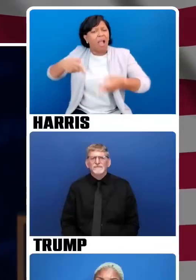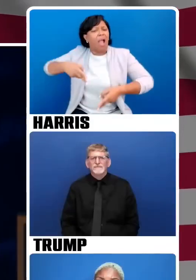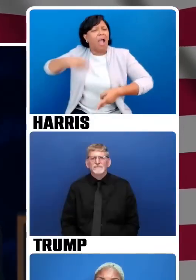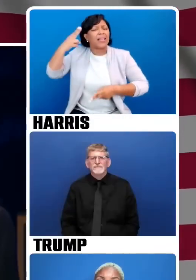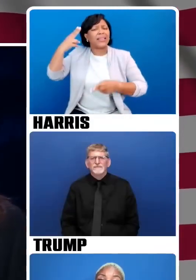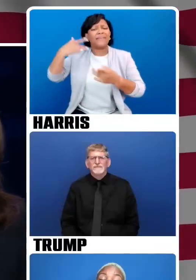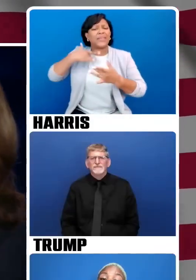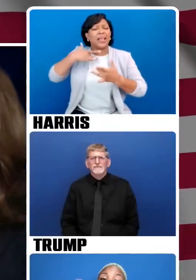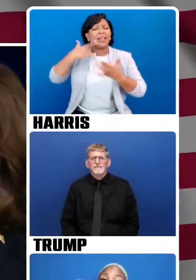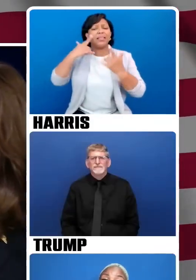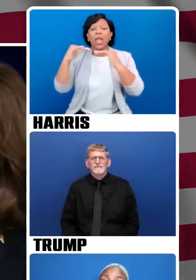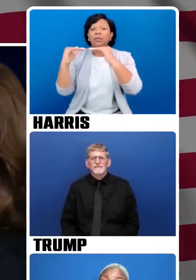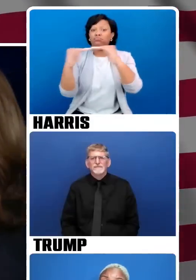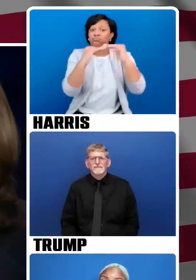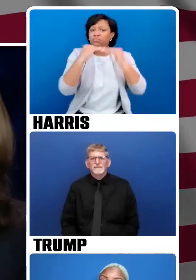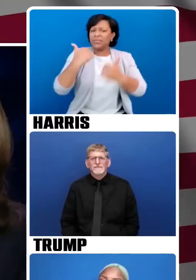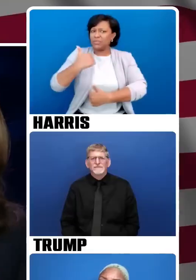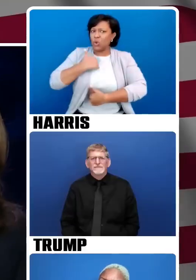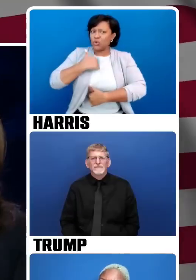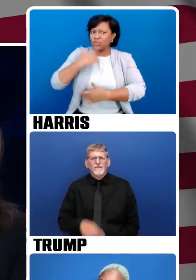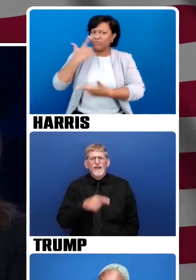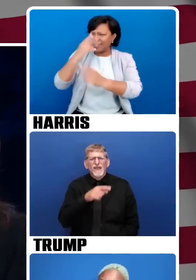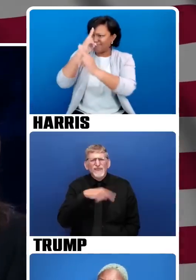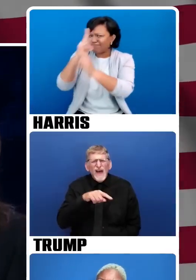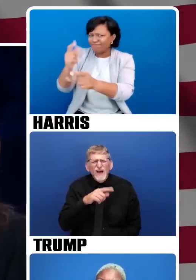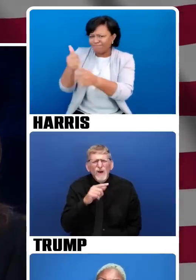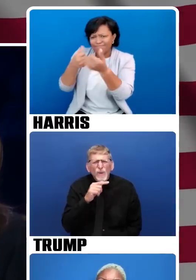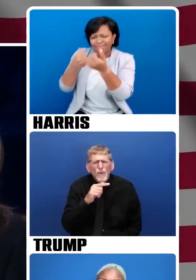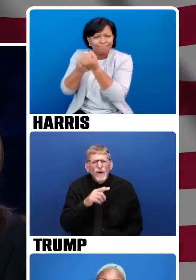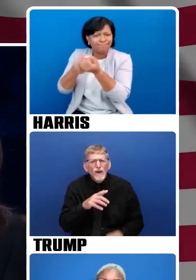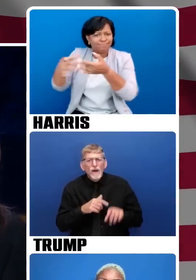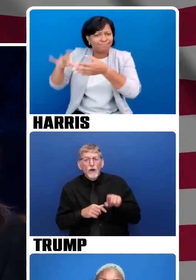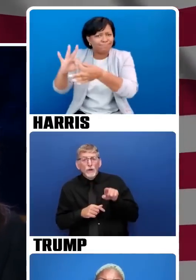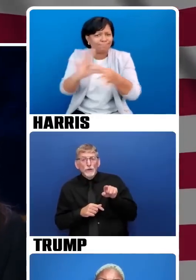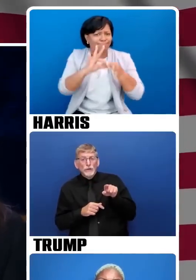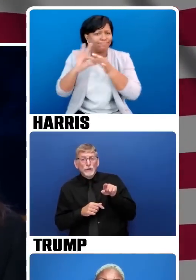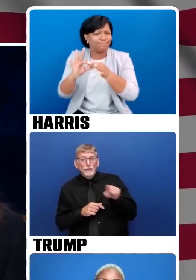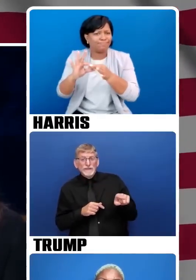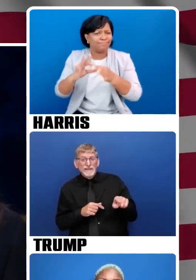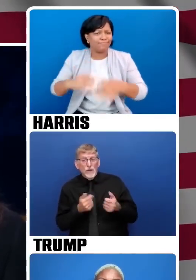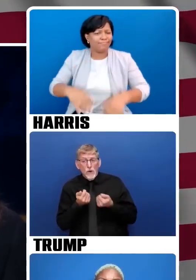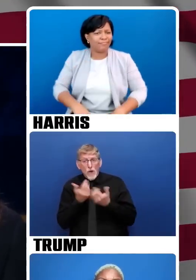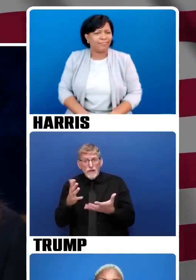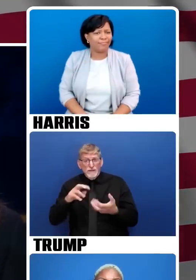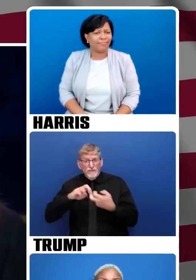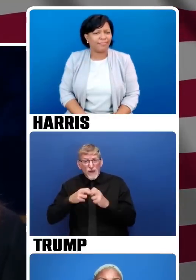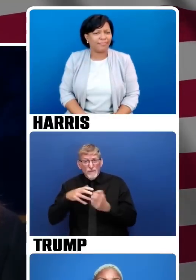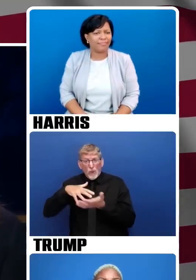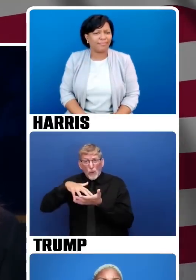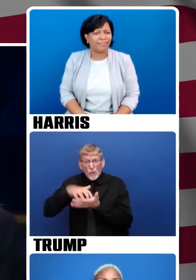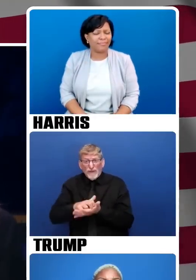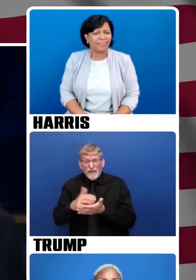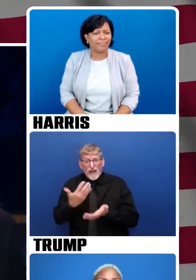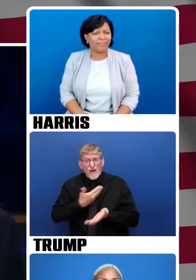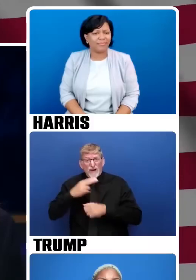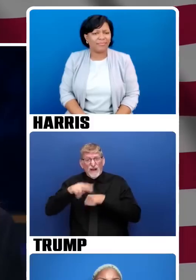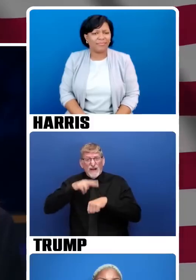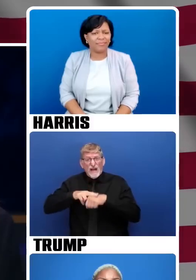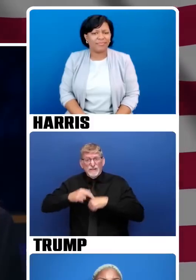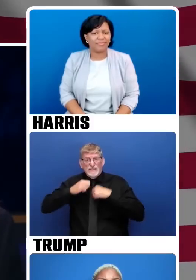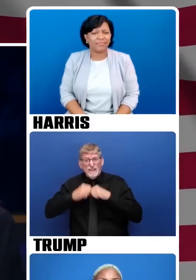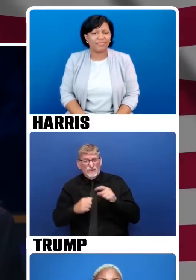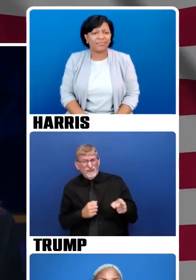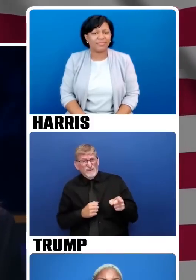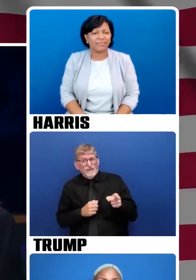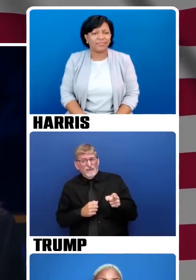thank you. They're the ones, and she's the one that caused it, that's weak on national security by allowing every nation last